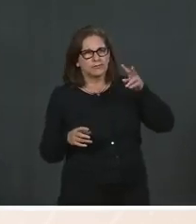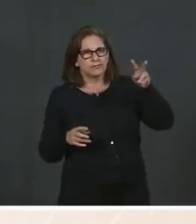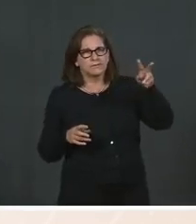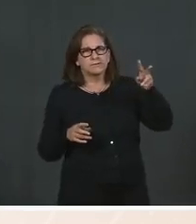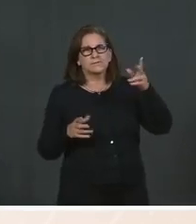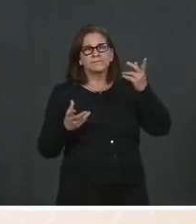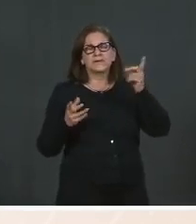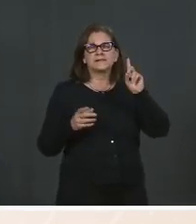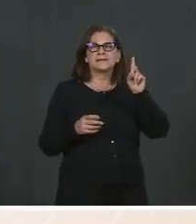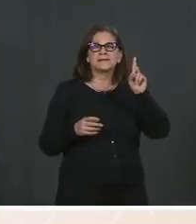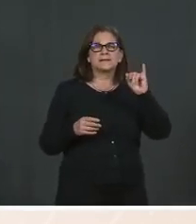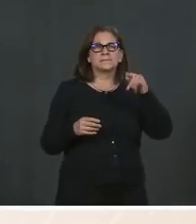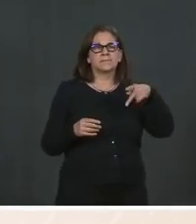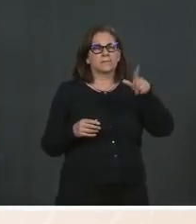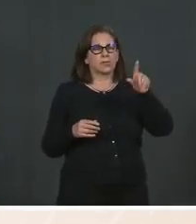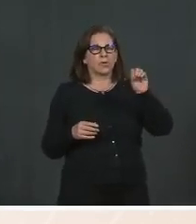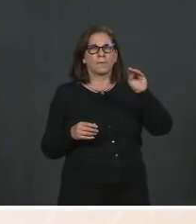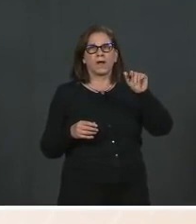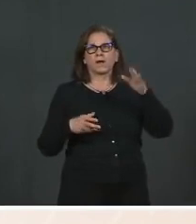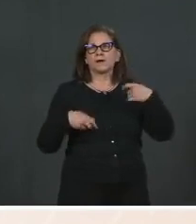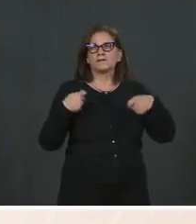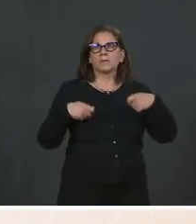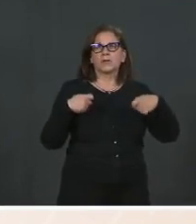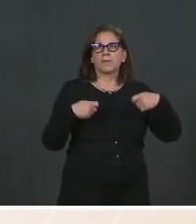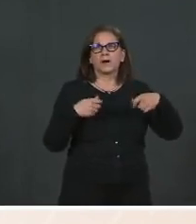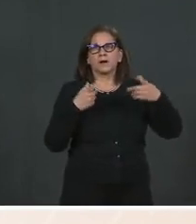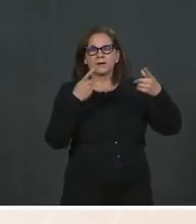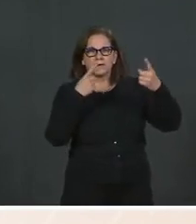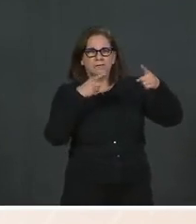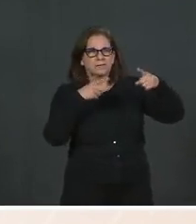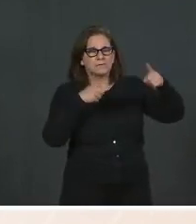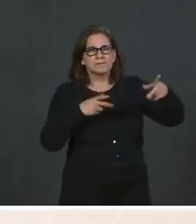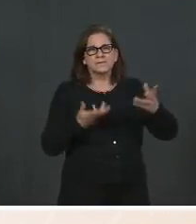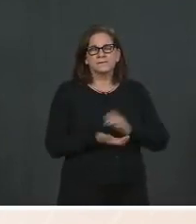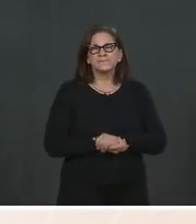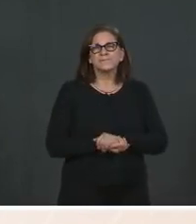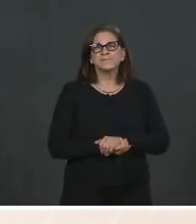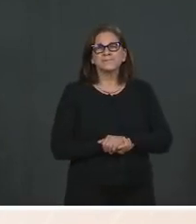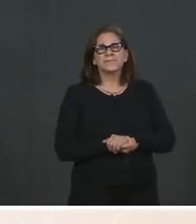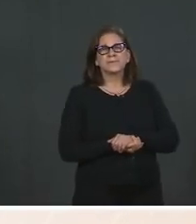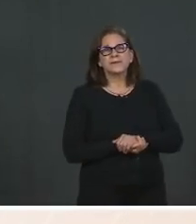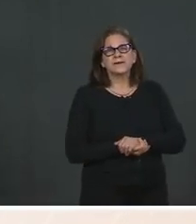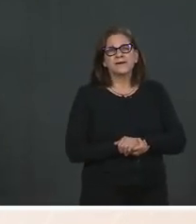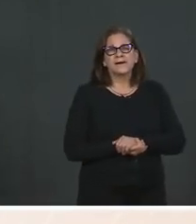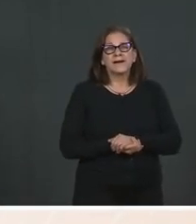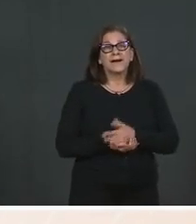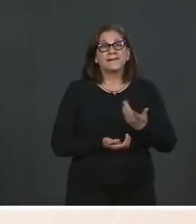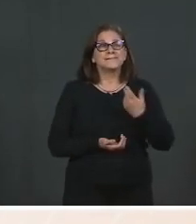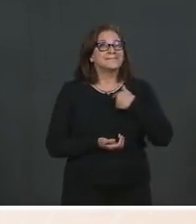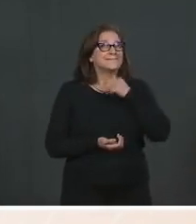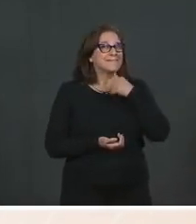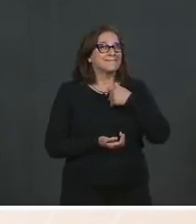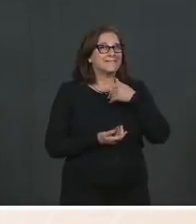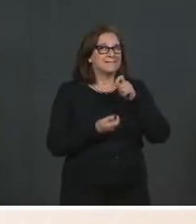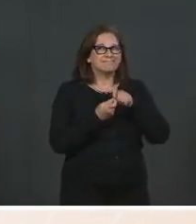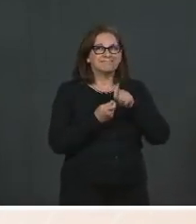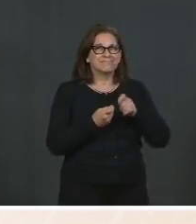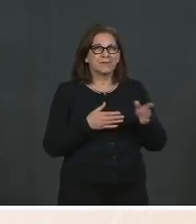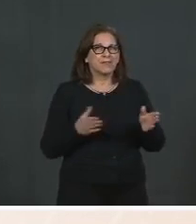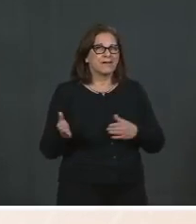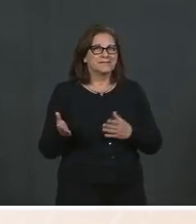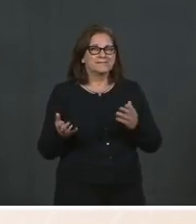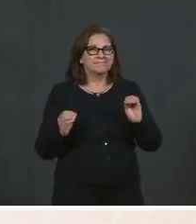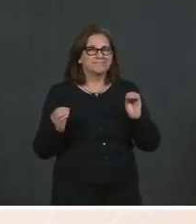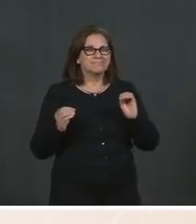still working through those steps and don't have an update on the engagement. Thank you, Jen. And my colleague's question is on